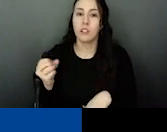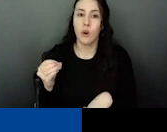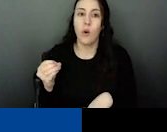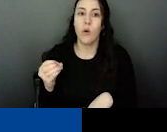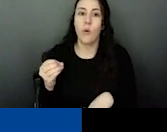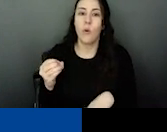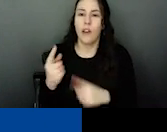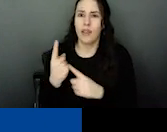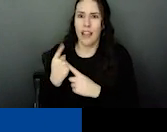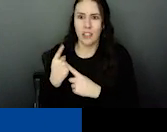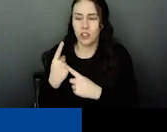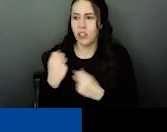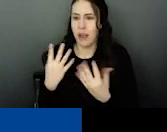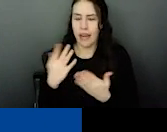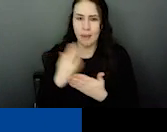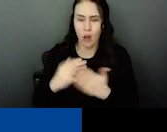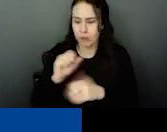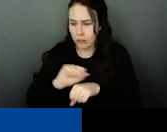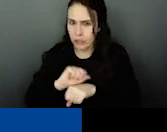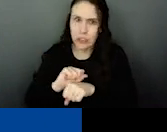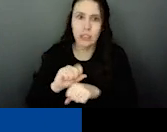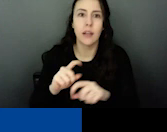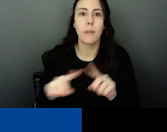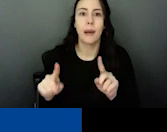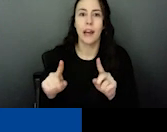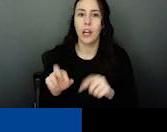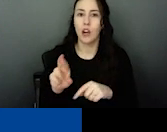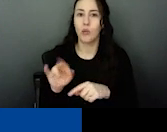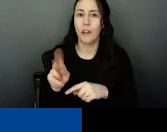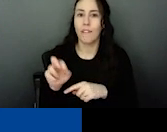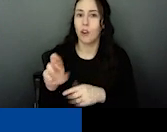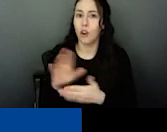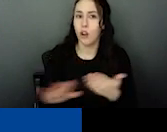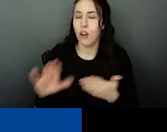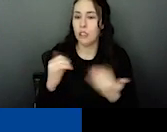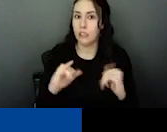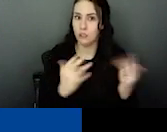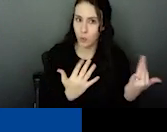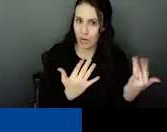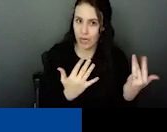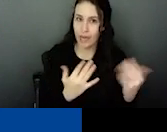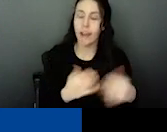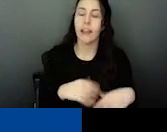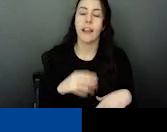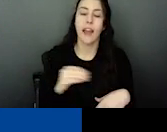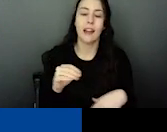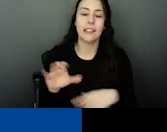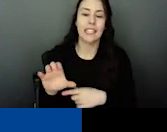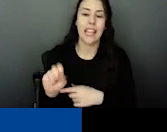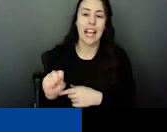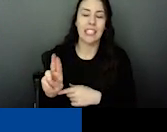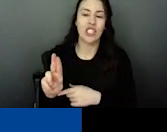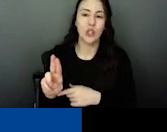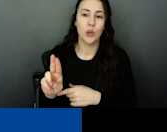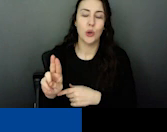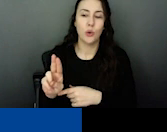took longer. But Feather River College is still waiting, and CSU has objected to some